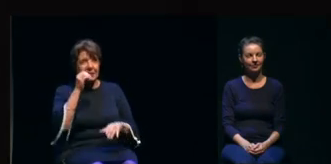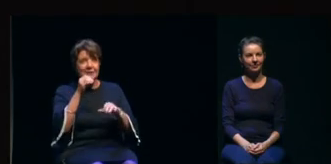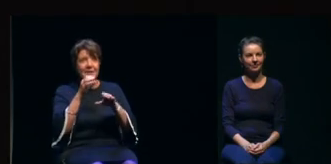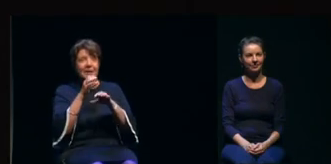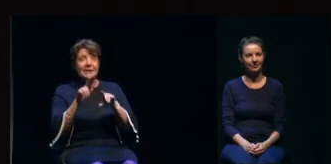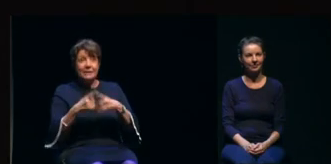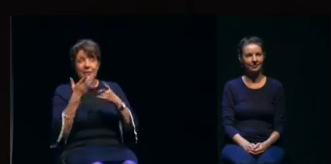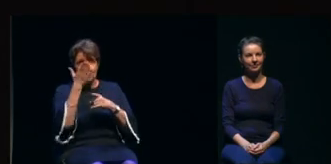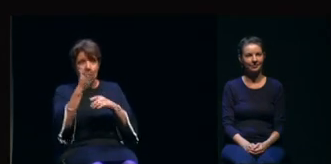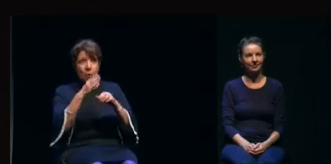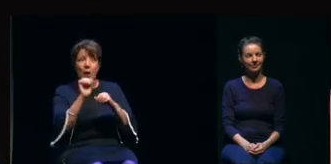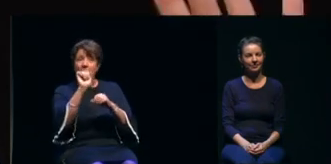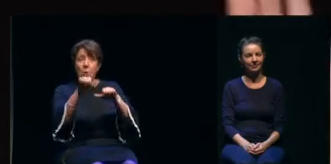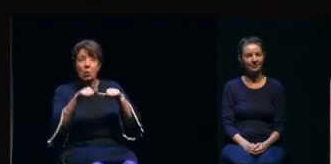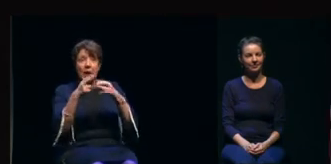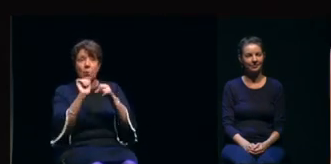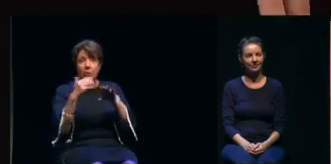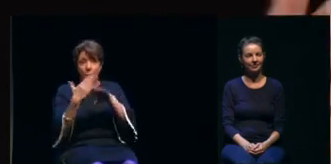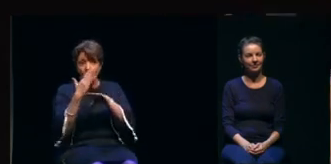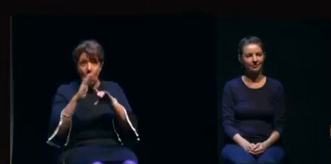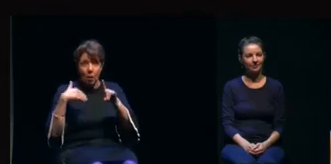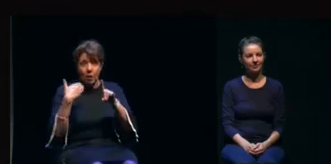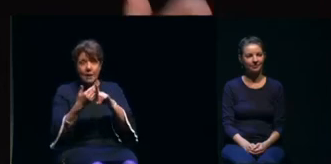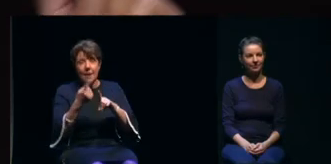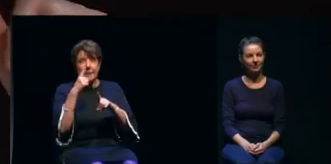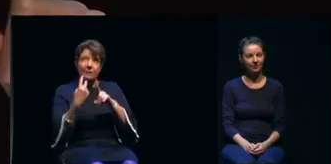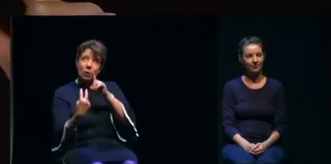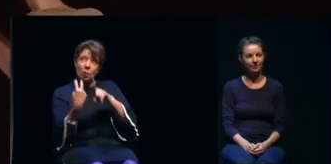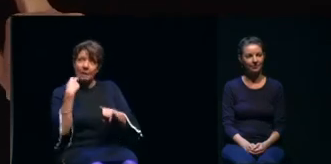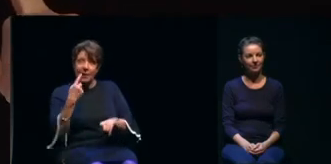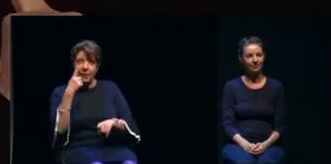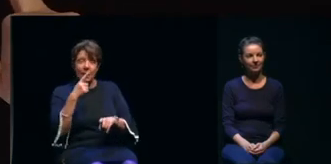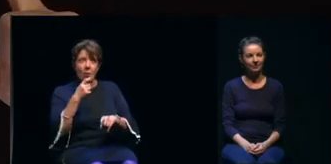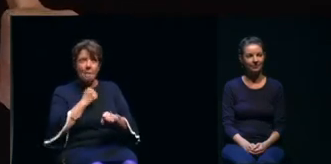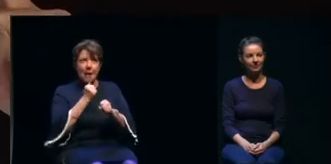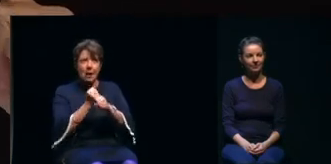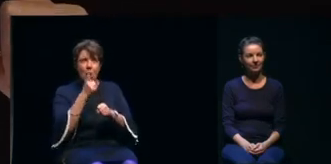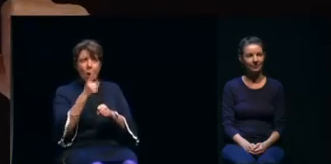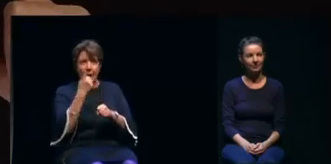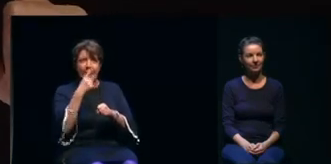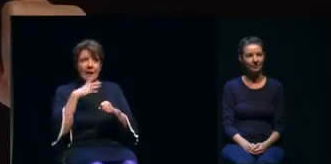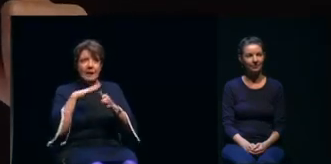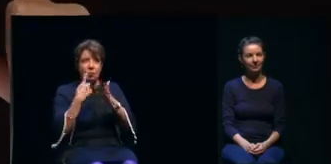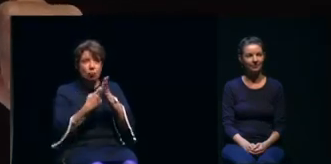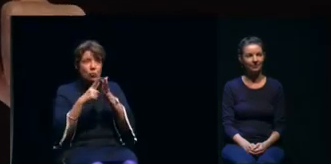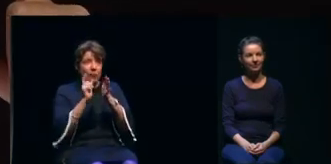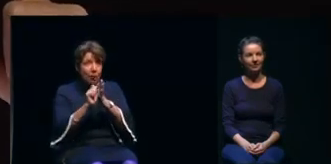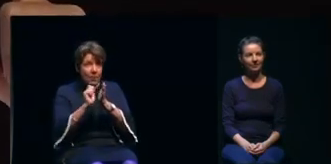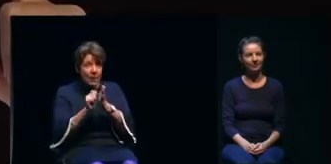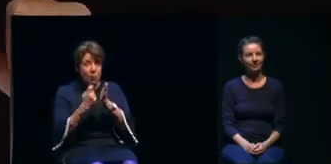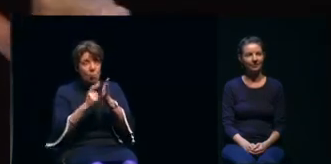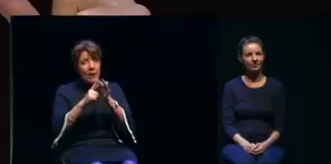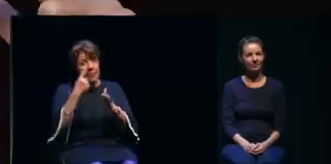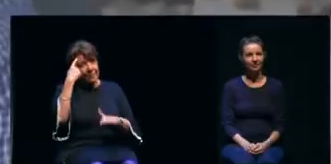Are you okay with your body of work, or are there some things where you're like, oh, God, I think I need to, like, rewrite that or rethink